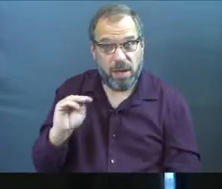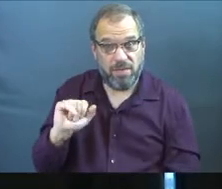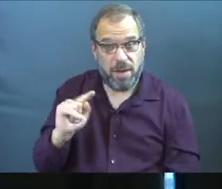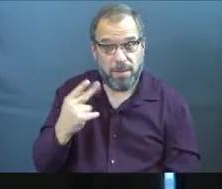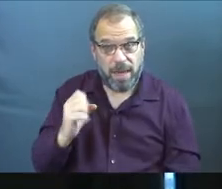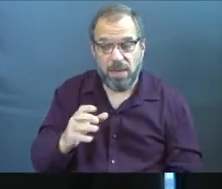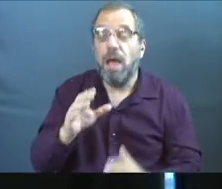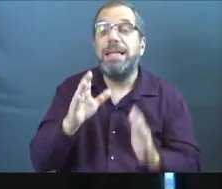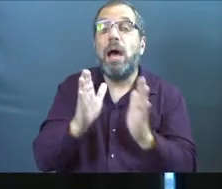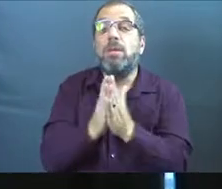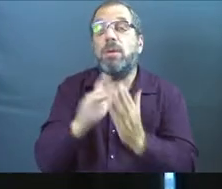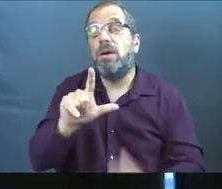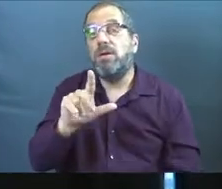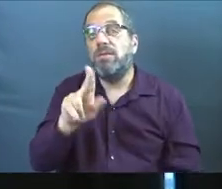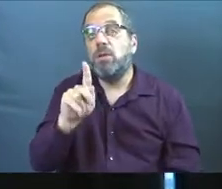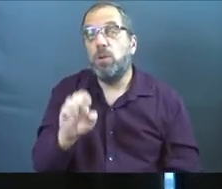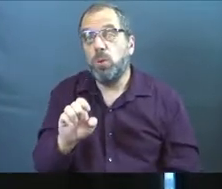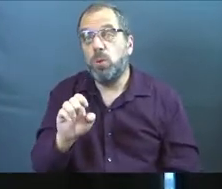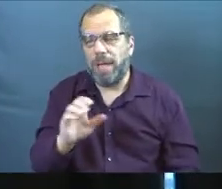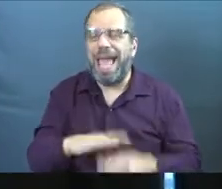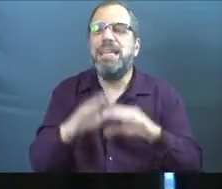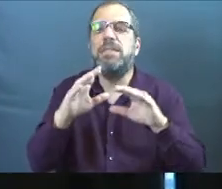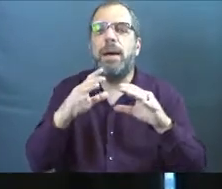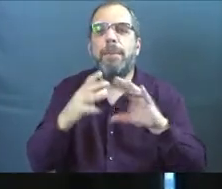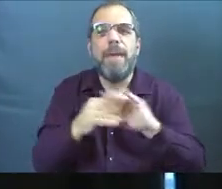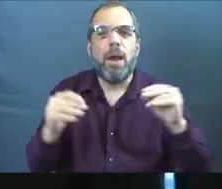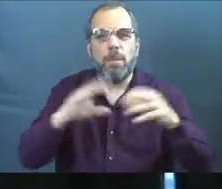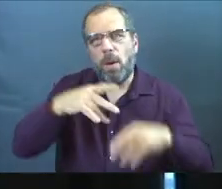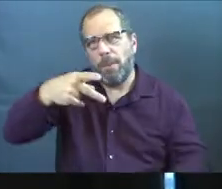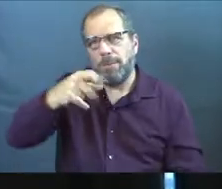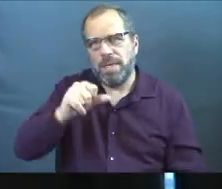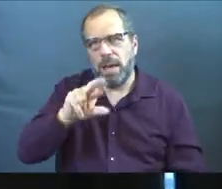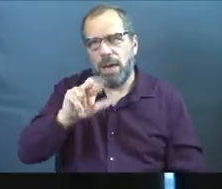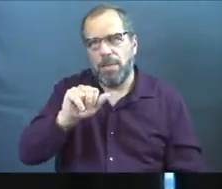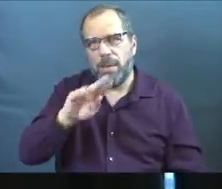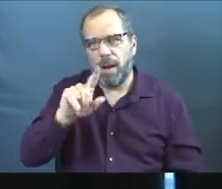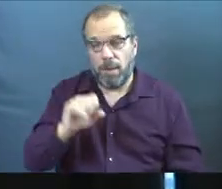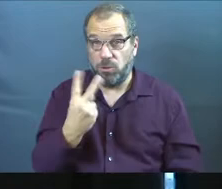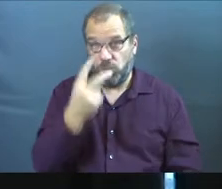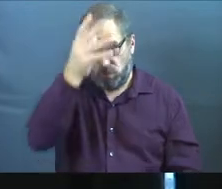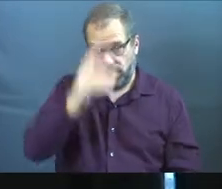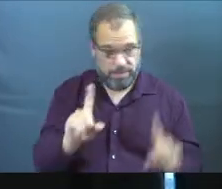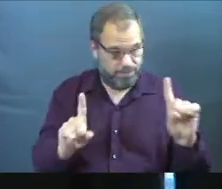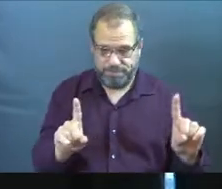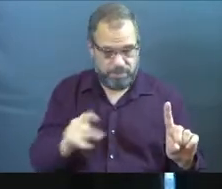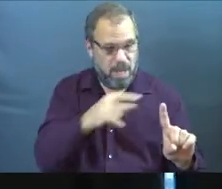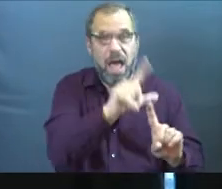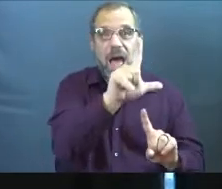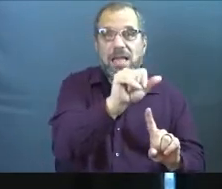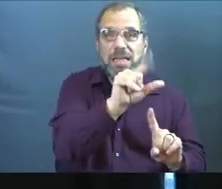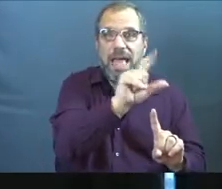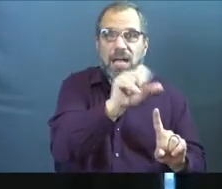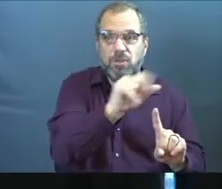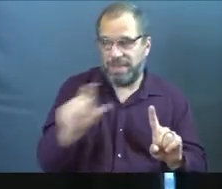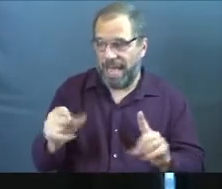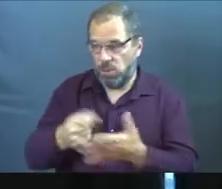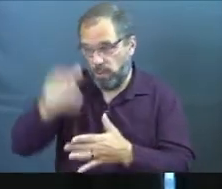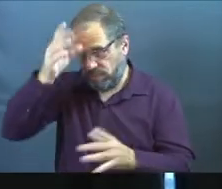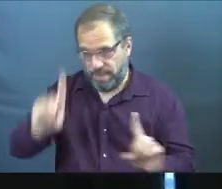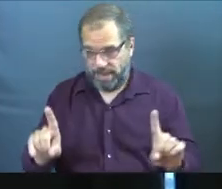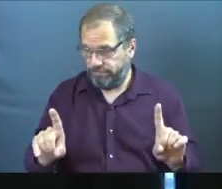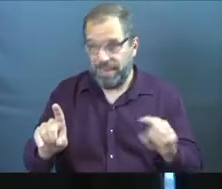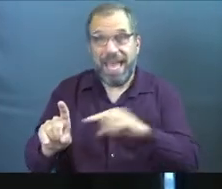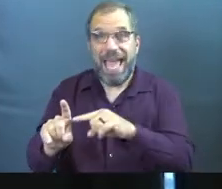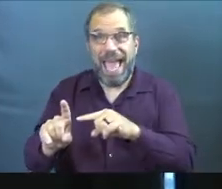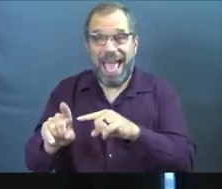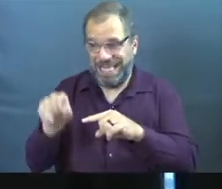will be like. And then in Luke, Jesus tells a parable. And in this parable, he's talking about two men, Lazarus and a rich man. And the rich man is